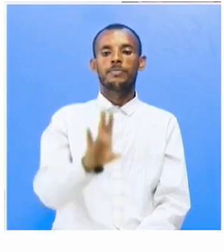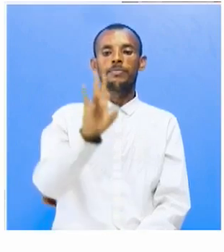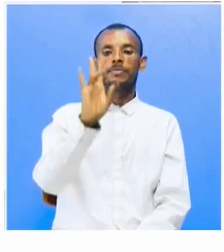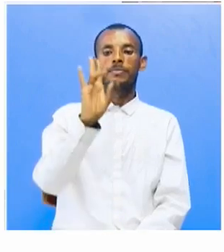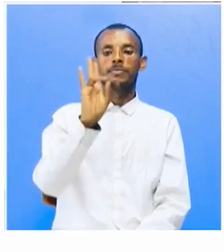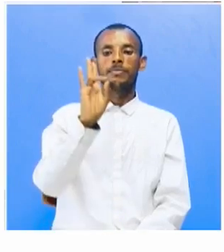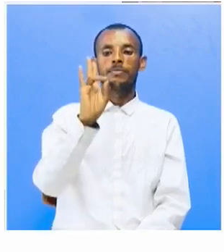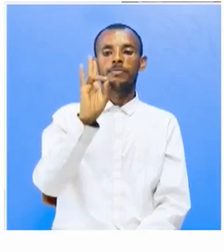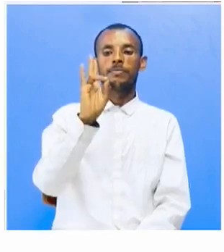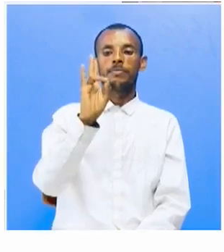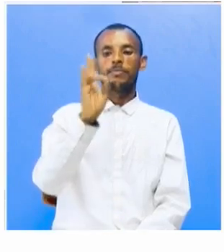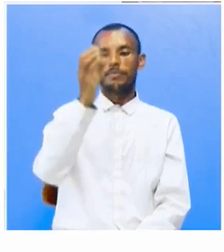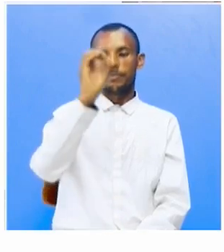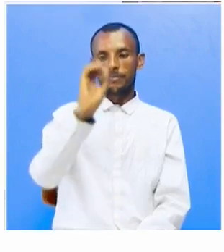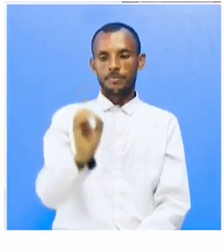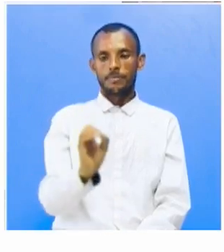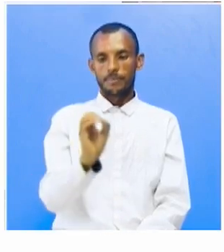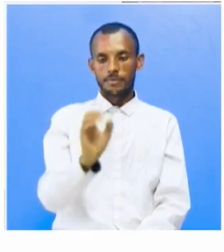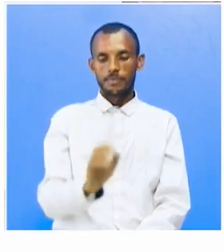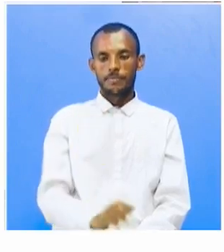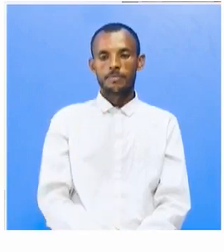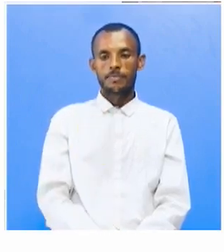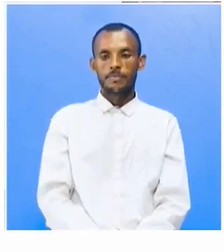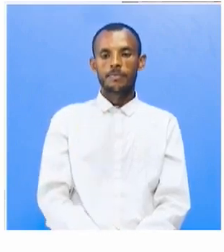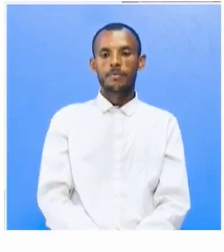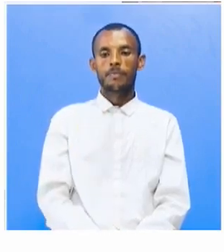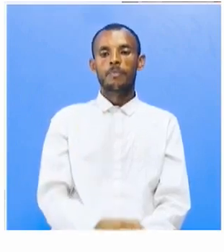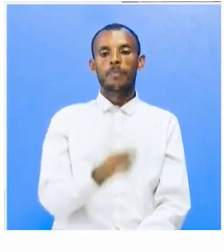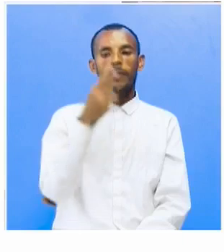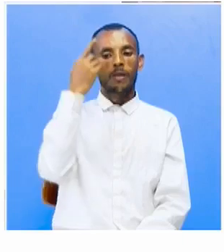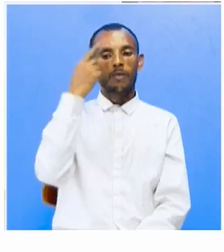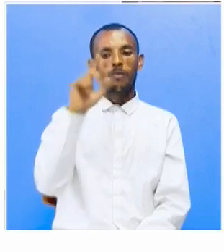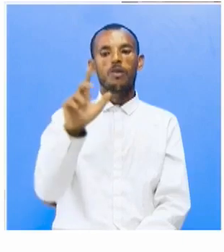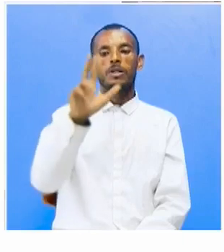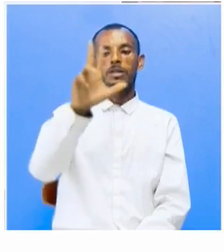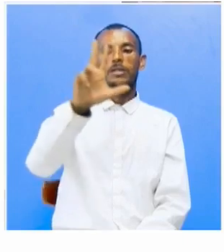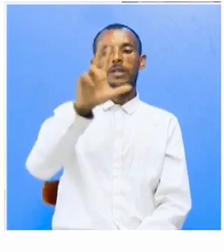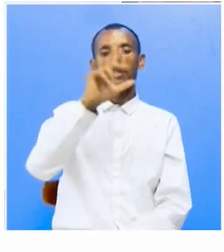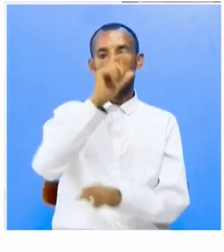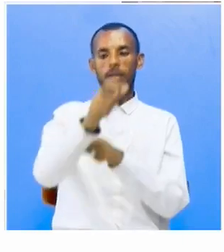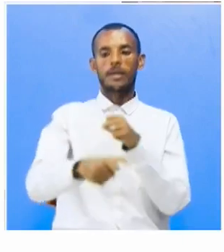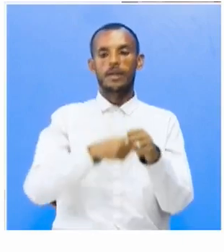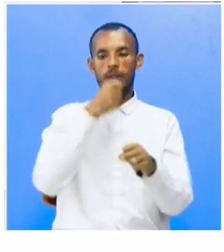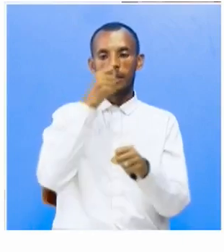7%. At a rate of 7% for 3 years.